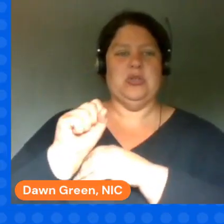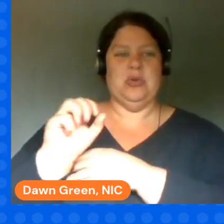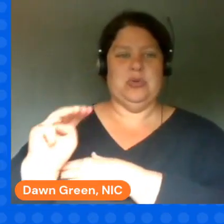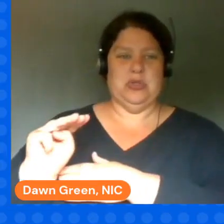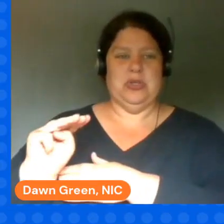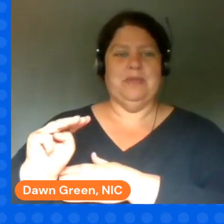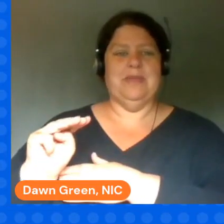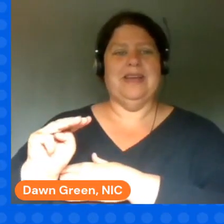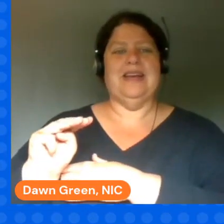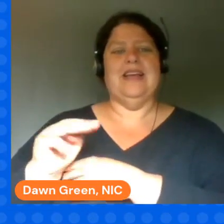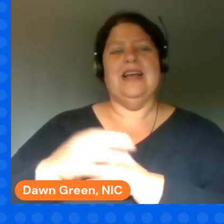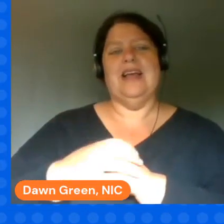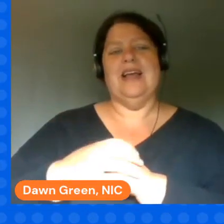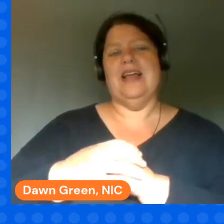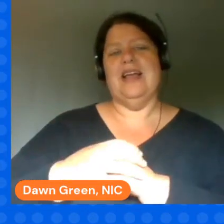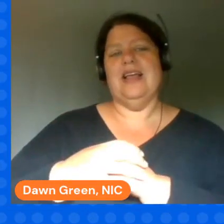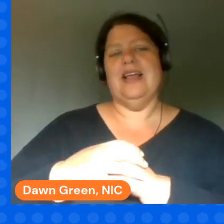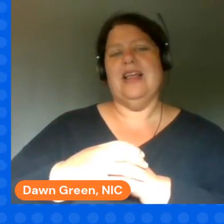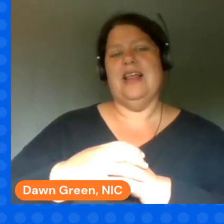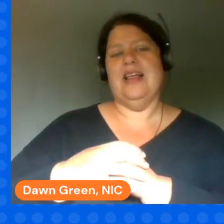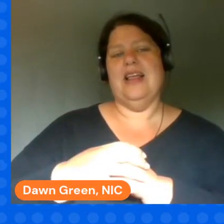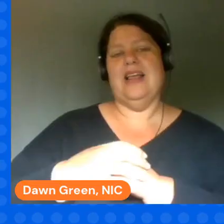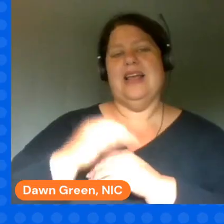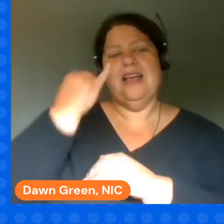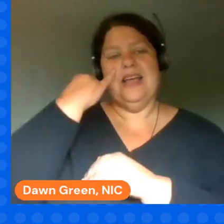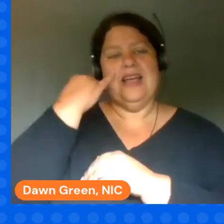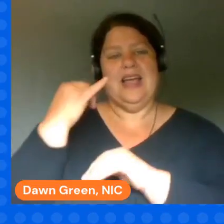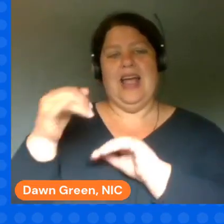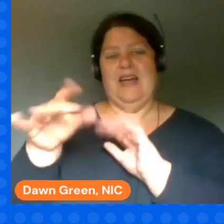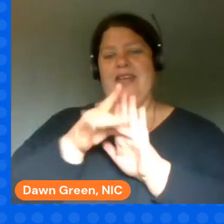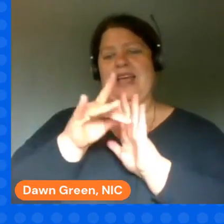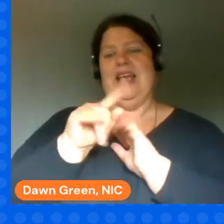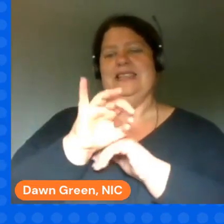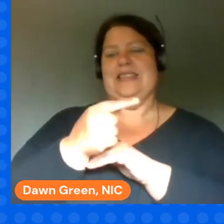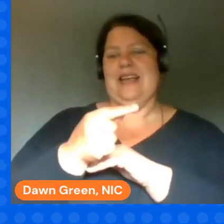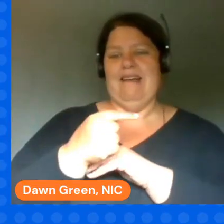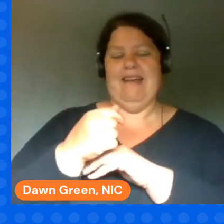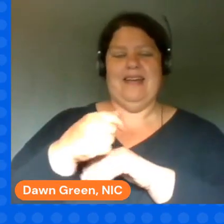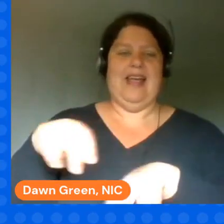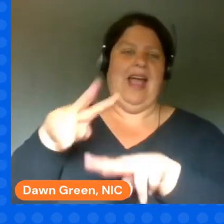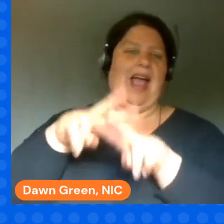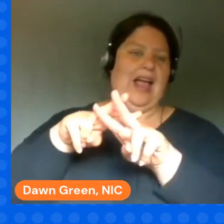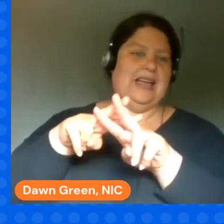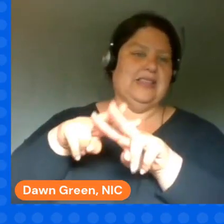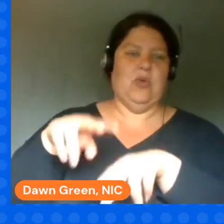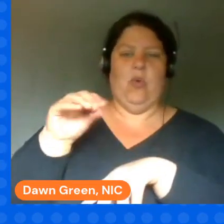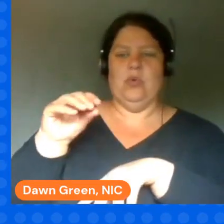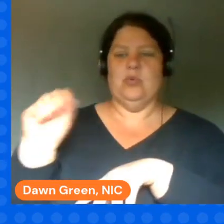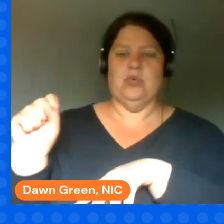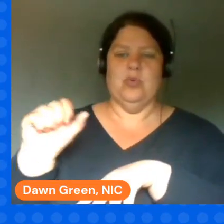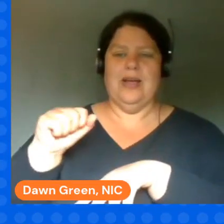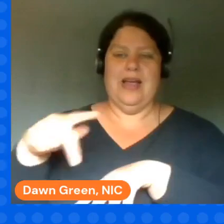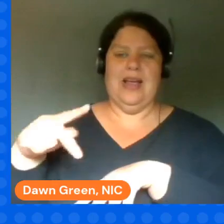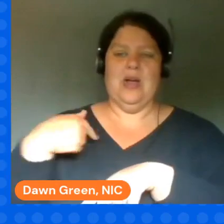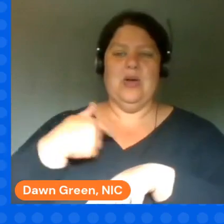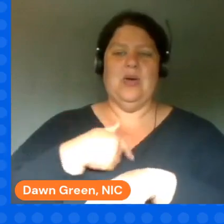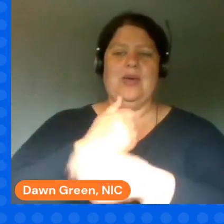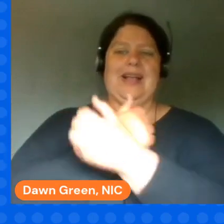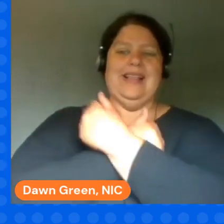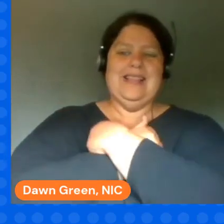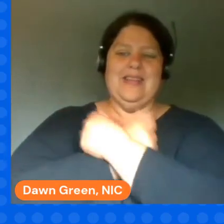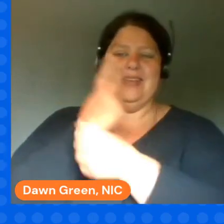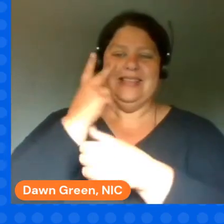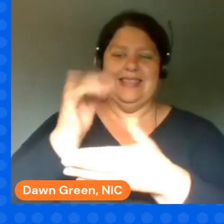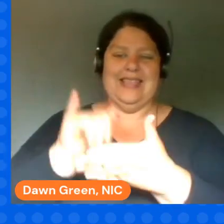earlier, and you tag us or you hashtag OctoStudio app, like we love to see that and reshare that